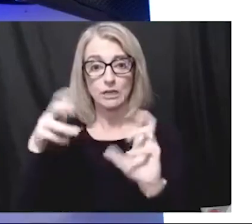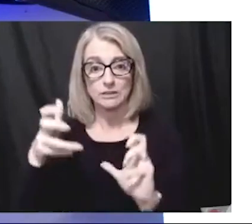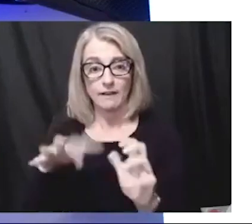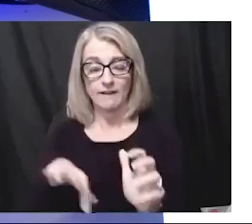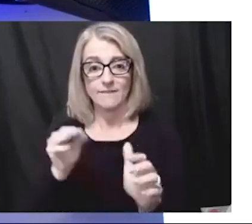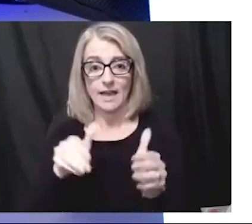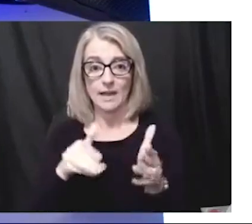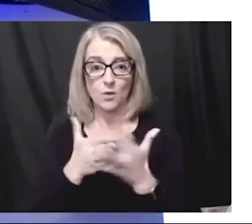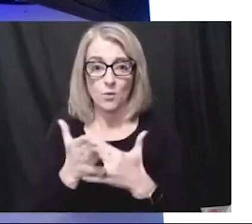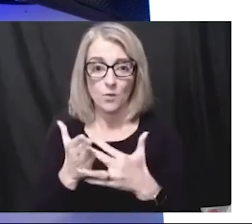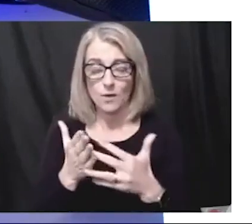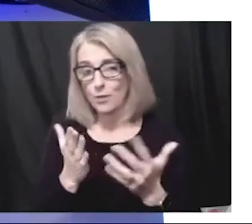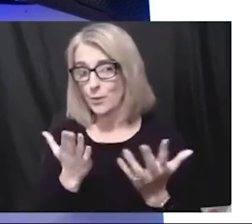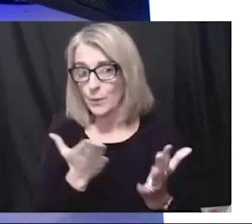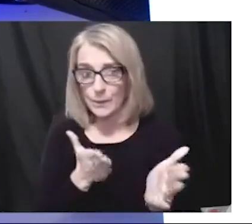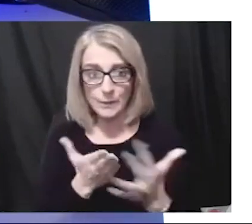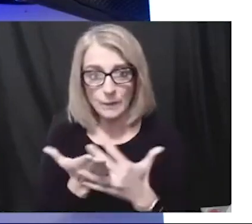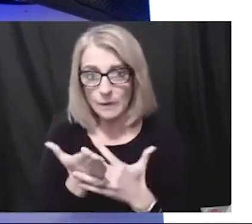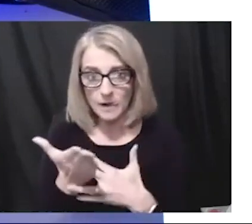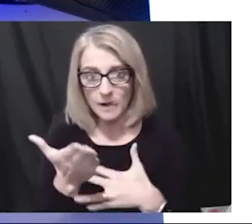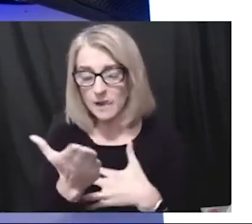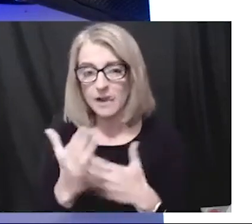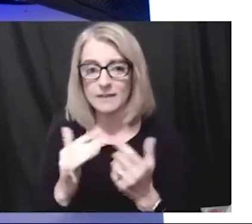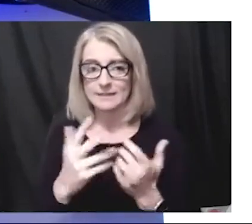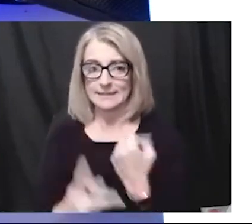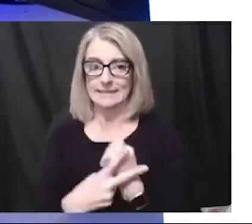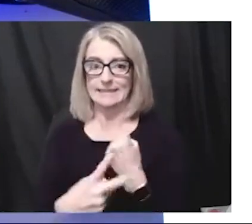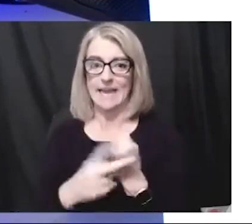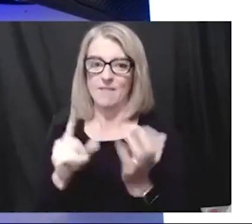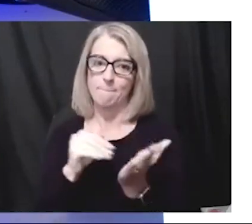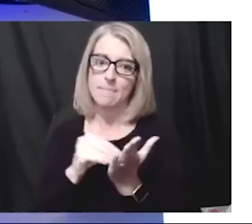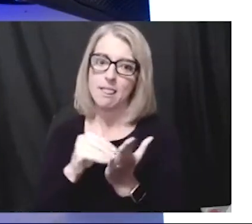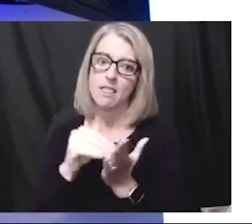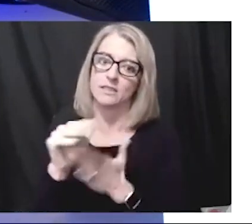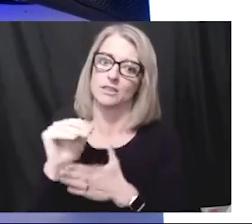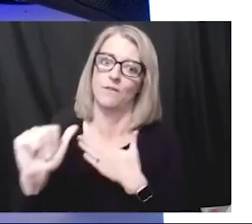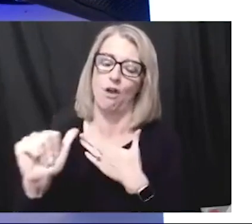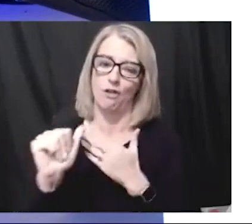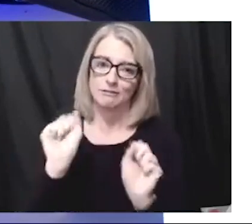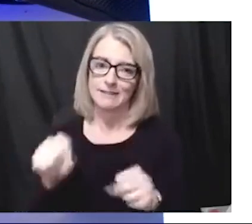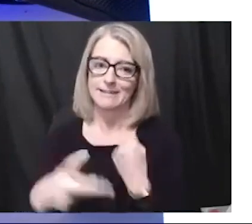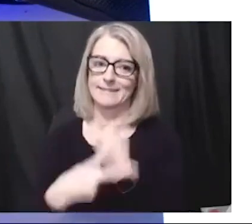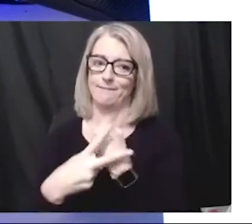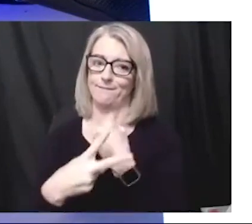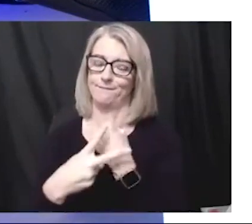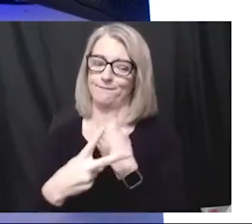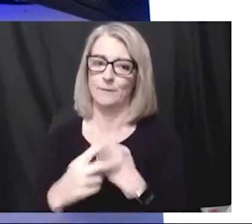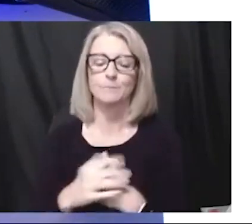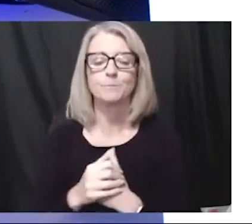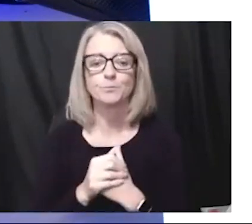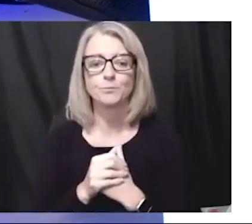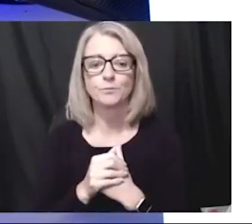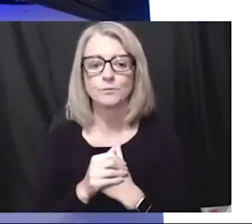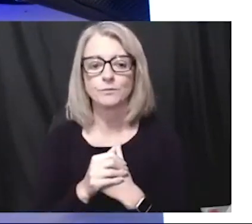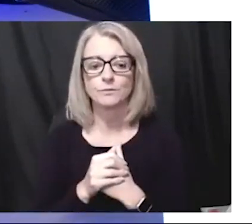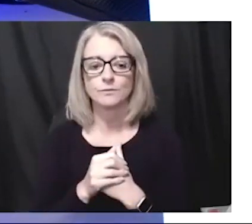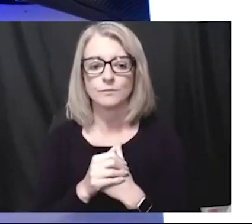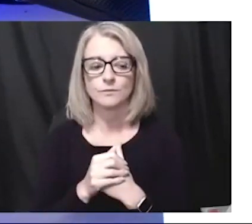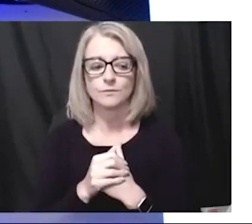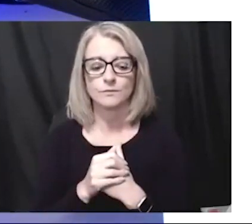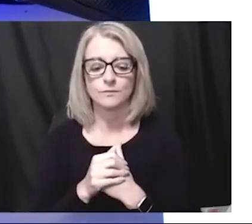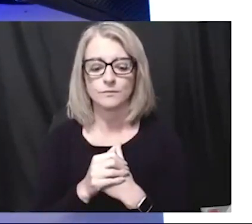it, and we can save ourselves, millions of dollars if we're not that sick. So what are the changes that you're seeing related to